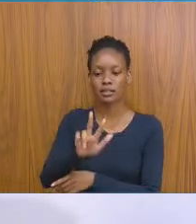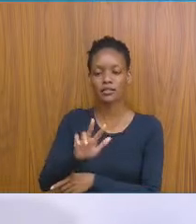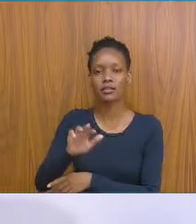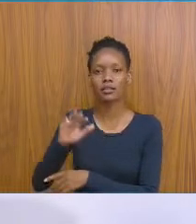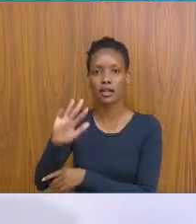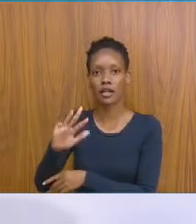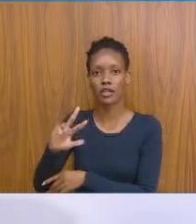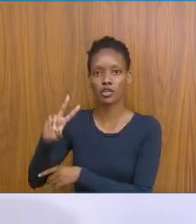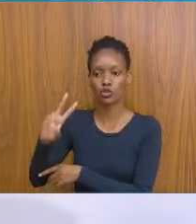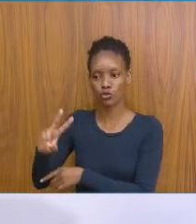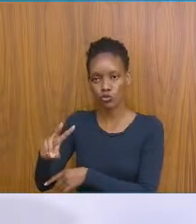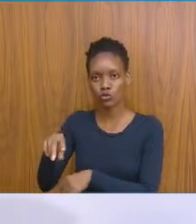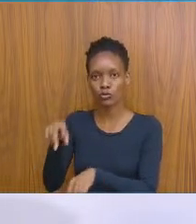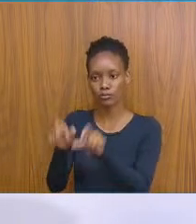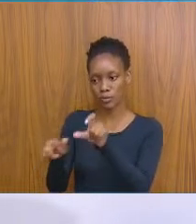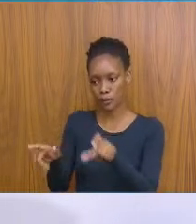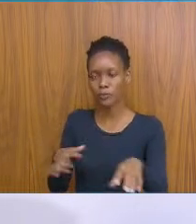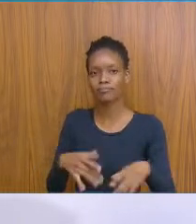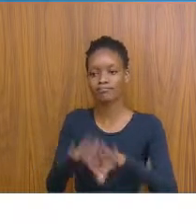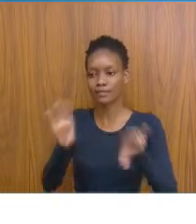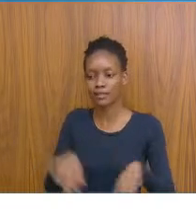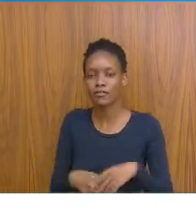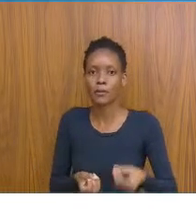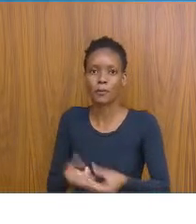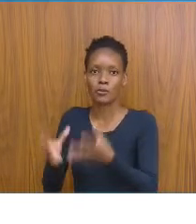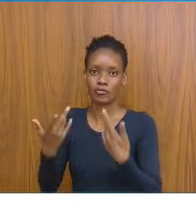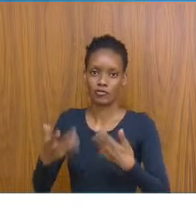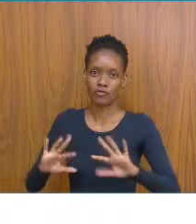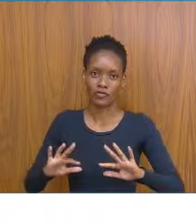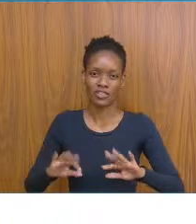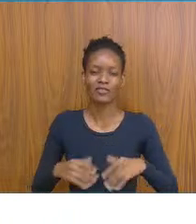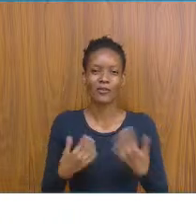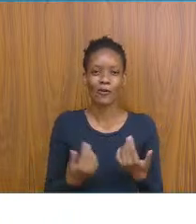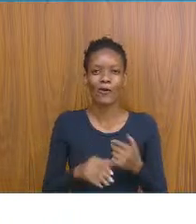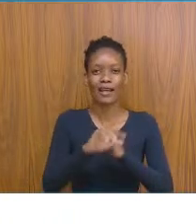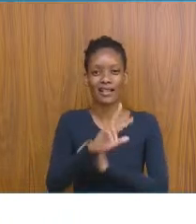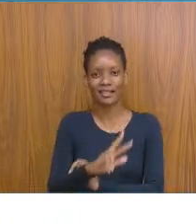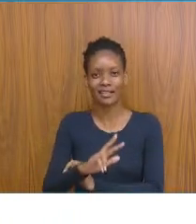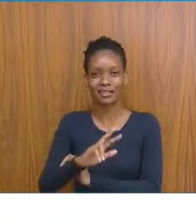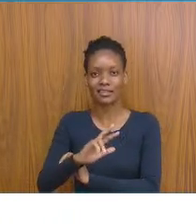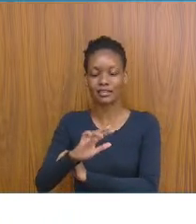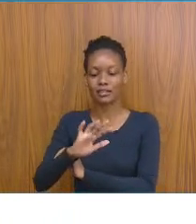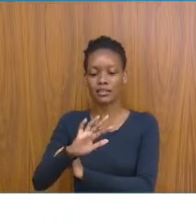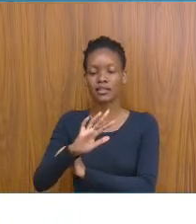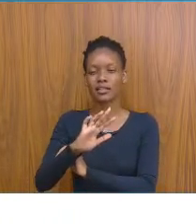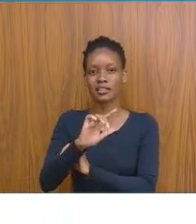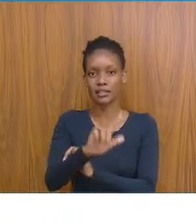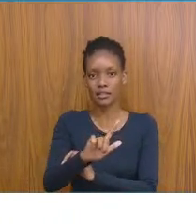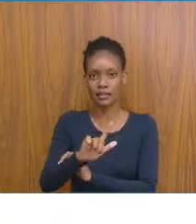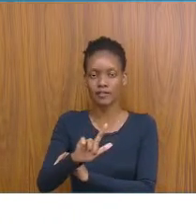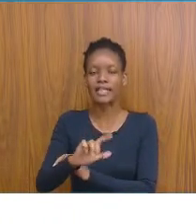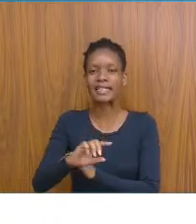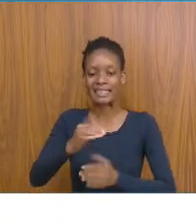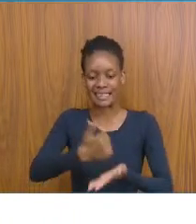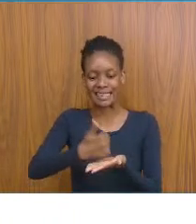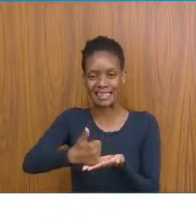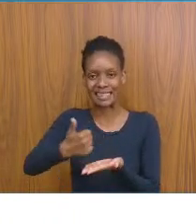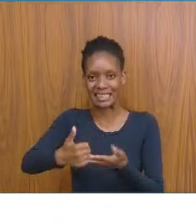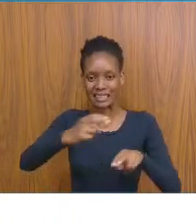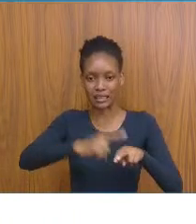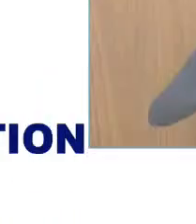14,892 candidates who will contest 887 seats in the forthcoming election.